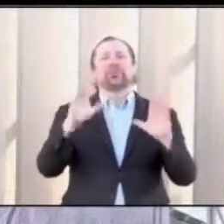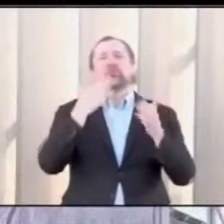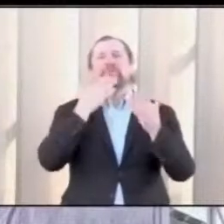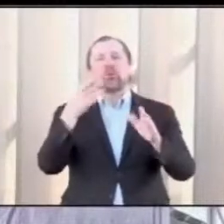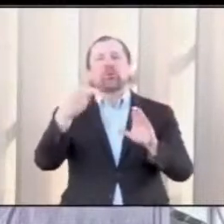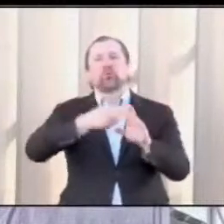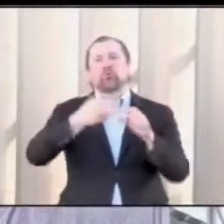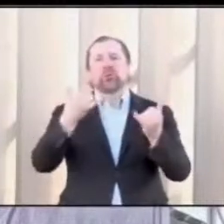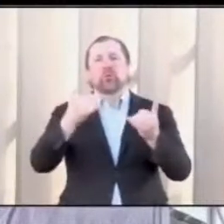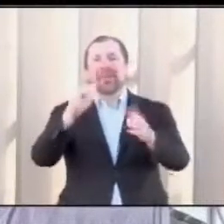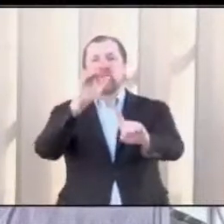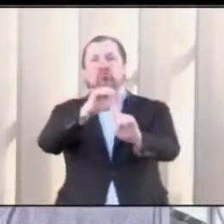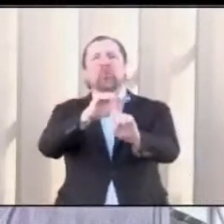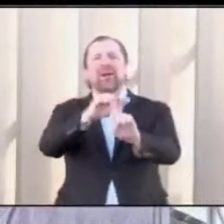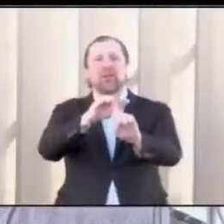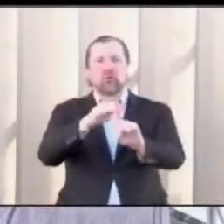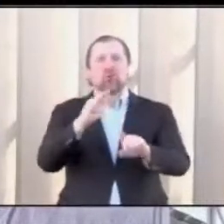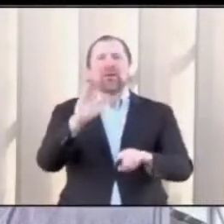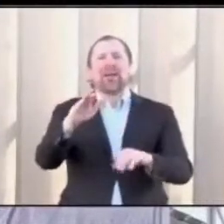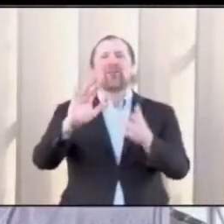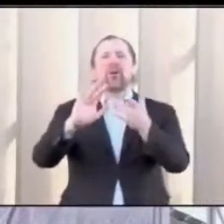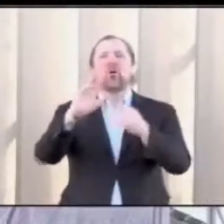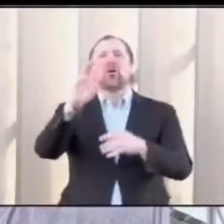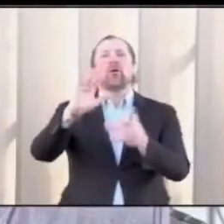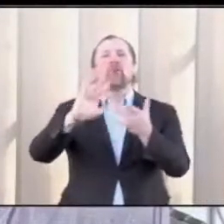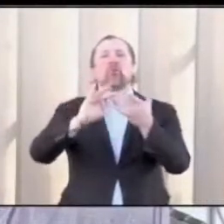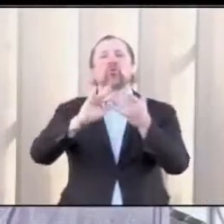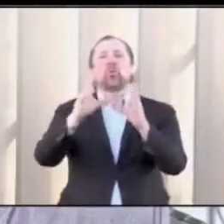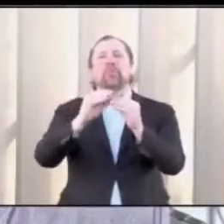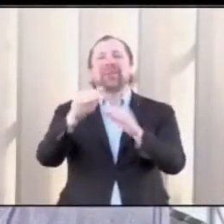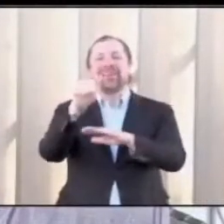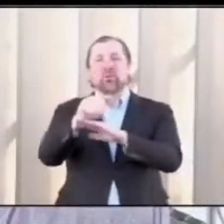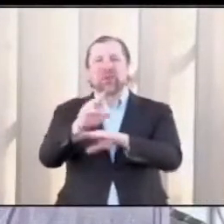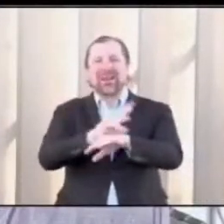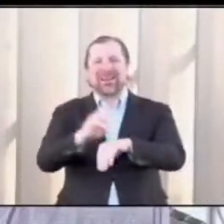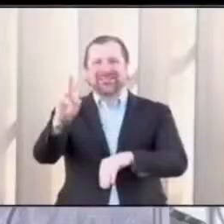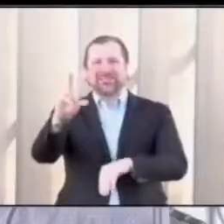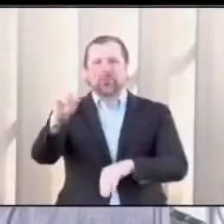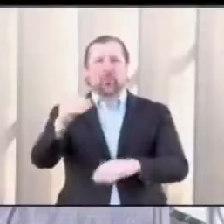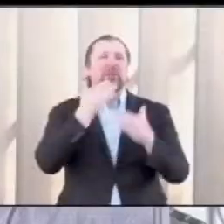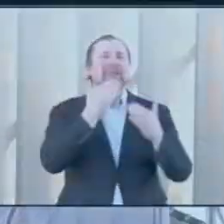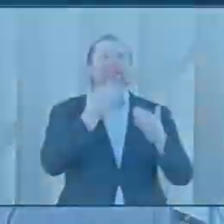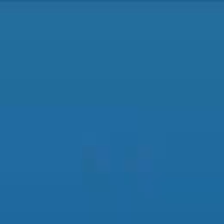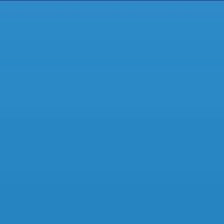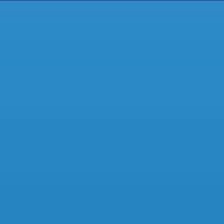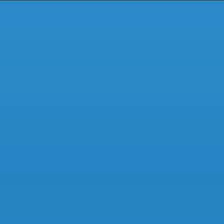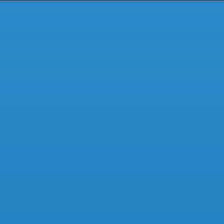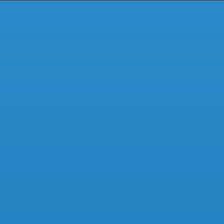joining us, and a reminder that there will be a virtual community meeting tonight at 6:30. Thank you.